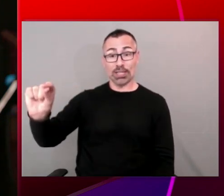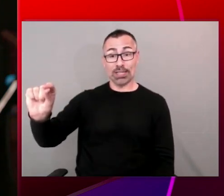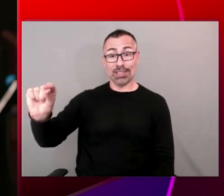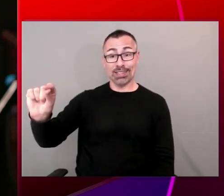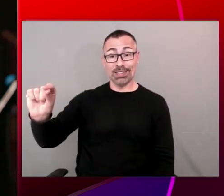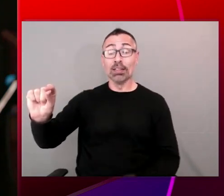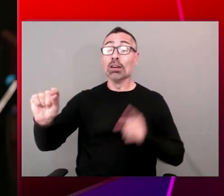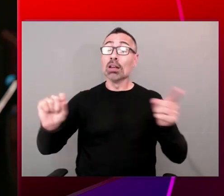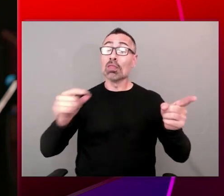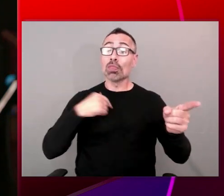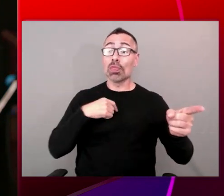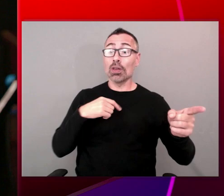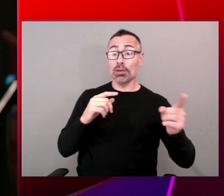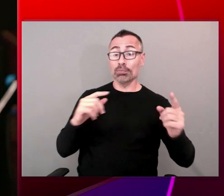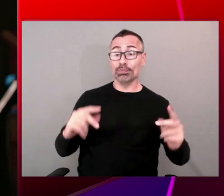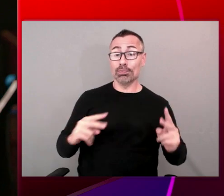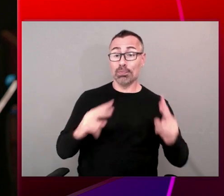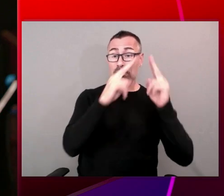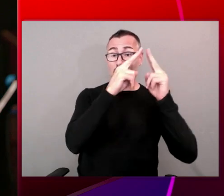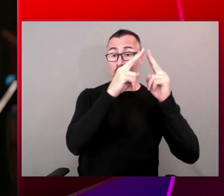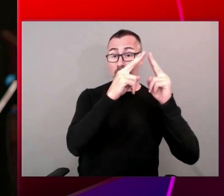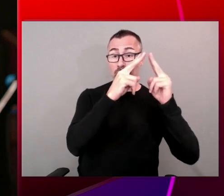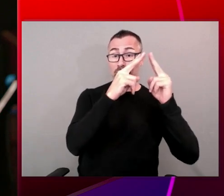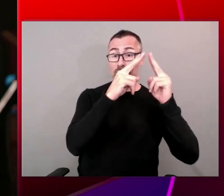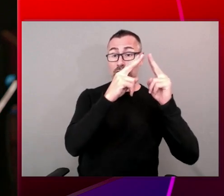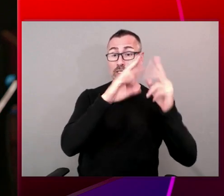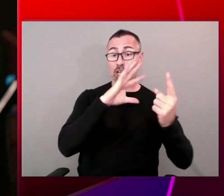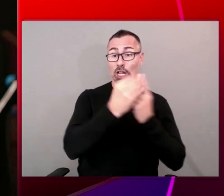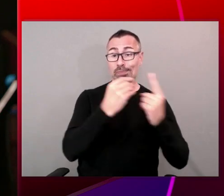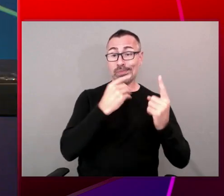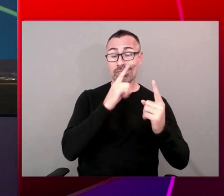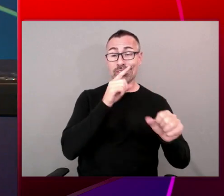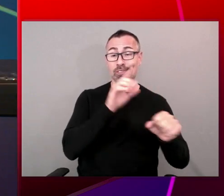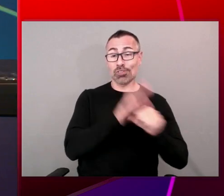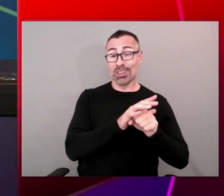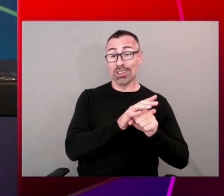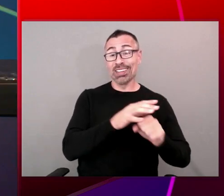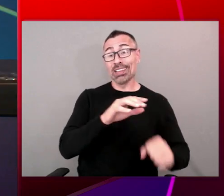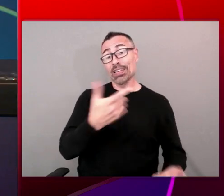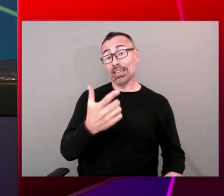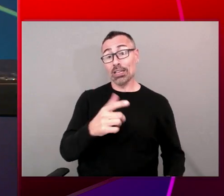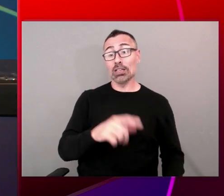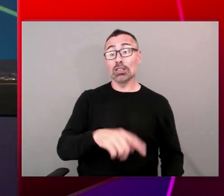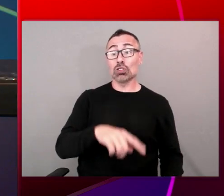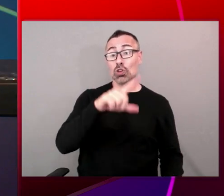Climate Agreement. This week, we announced another